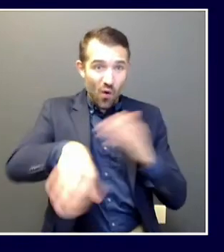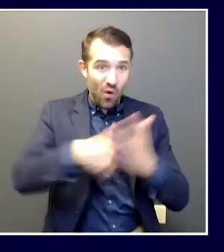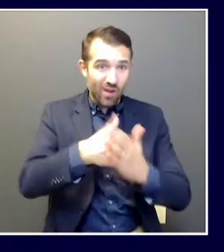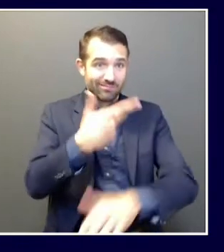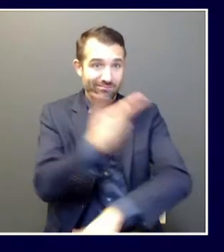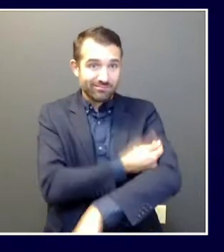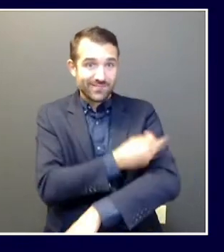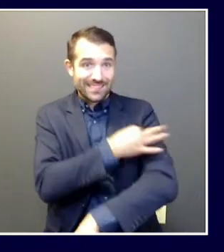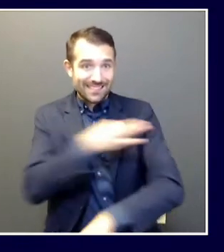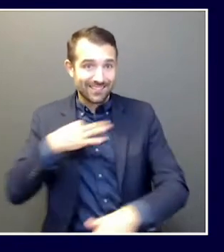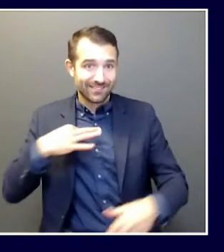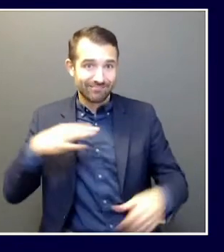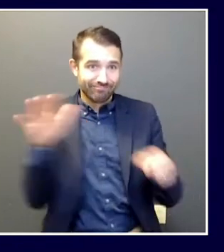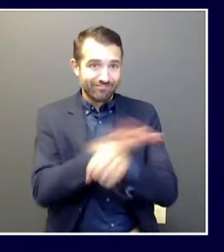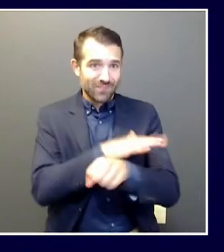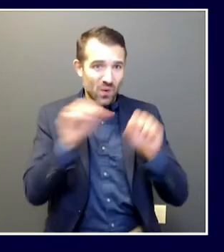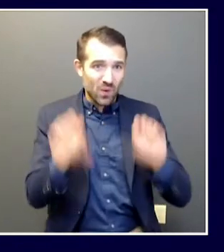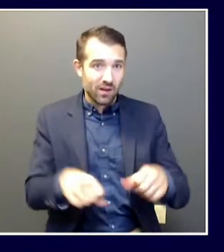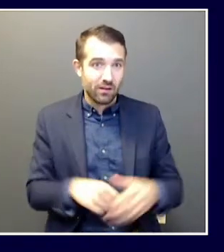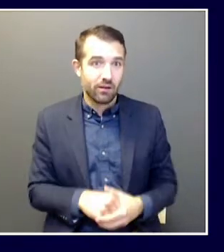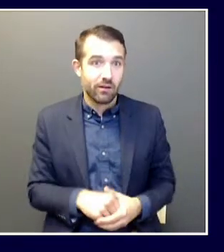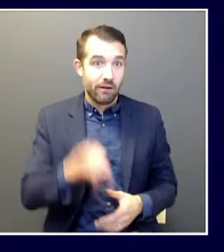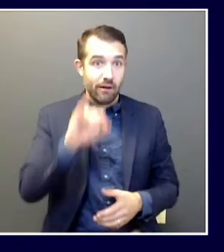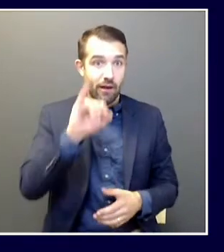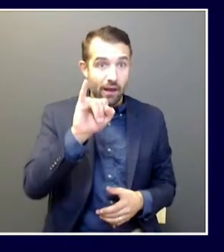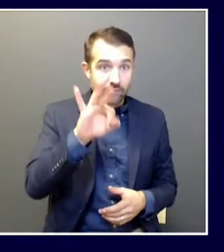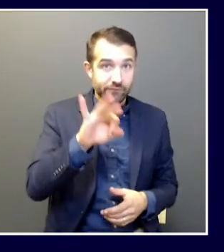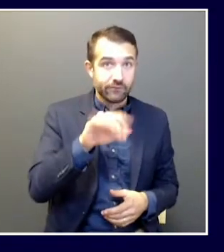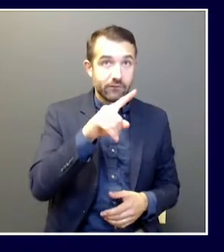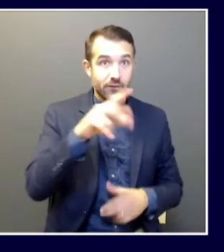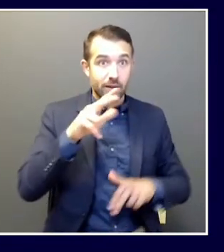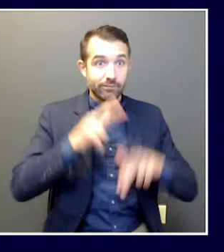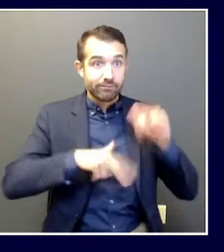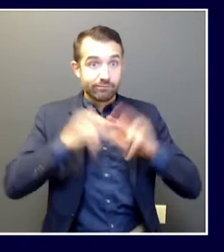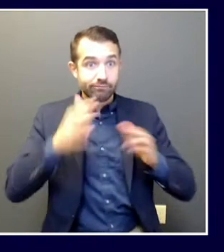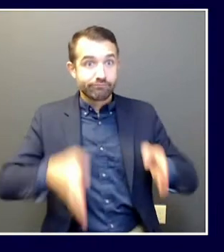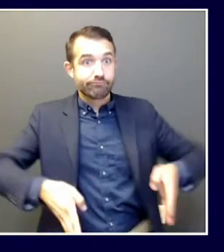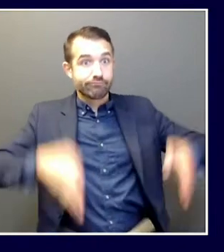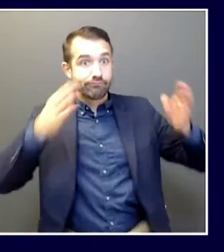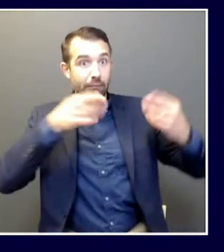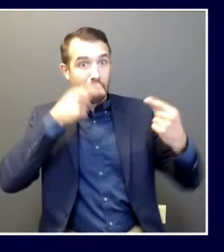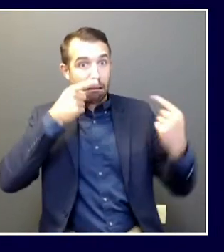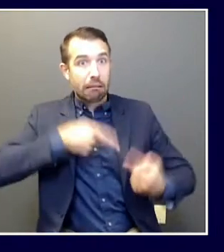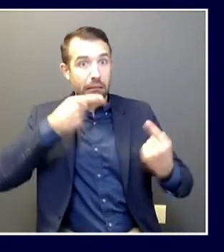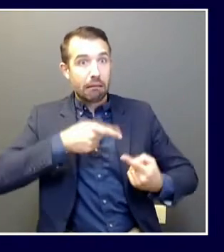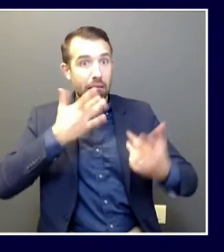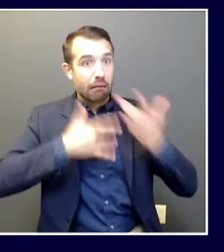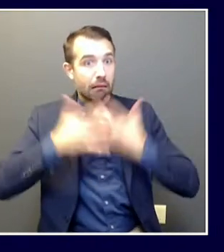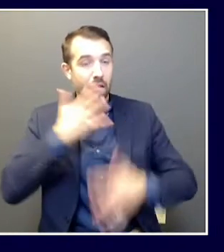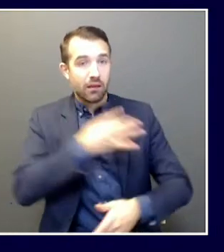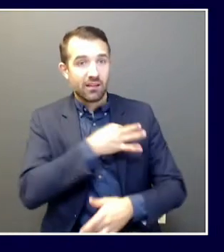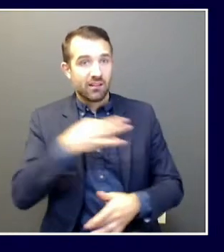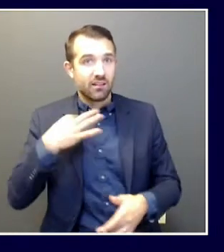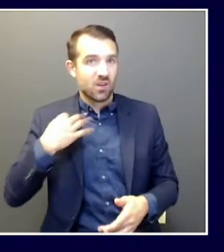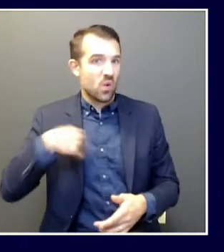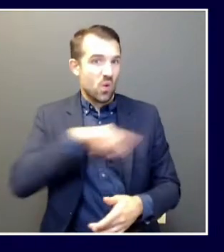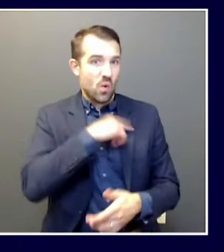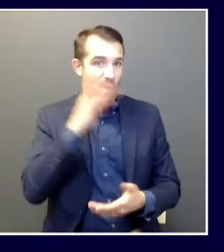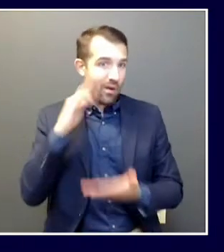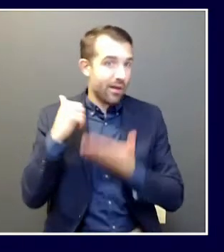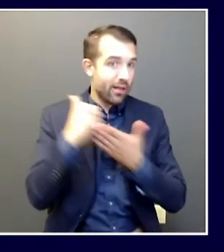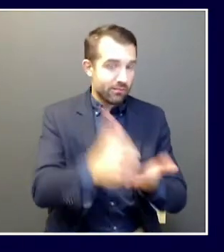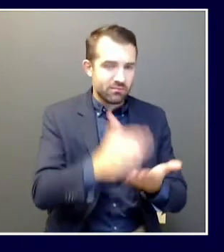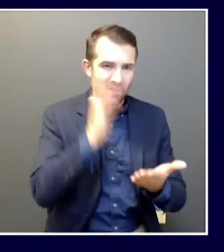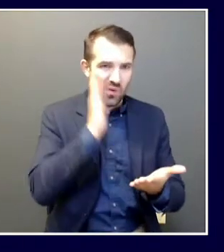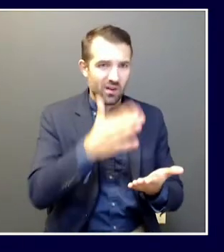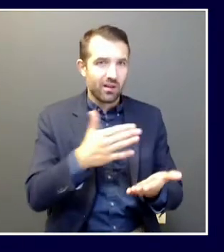facility that is struggling with staff, because our obligation here at the department here in the state of Maine is to help sustain services for